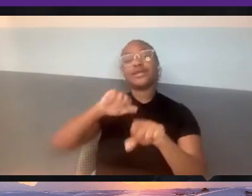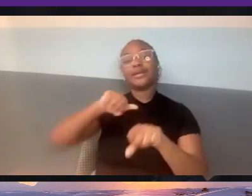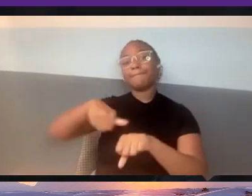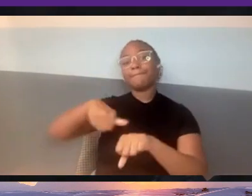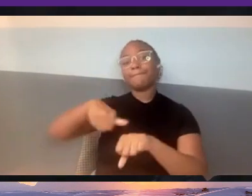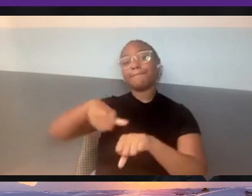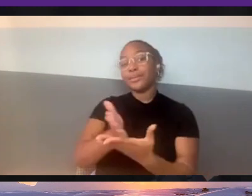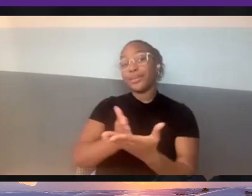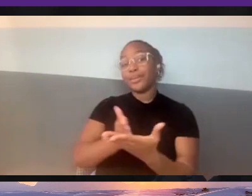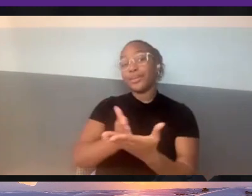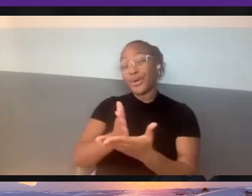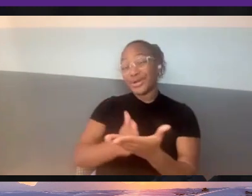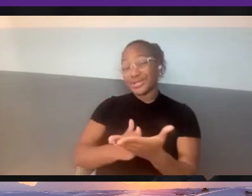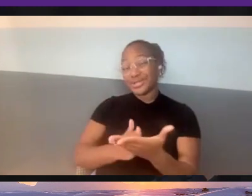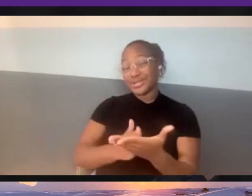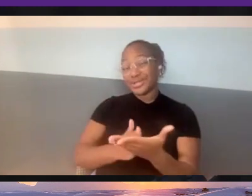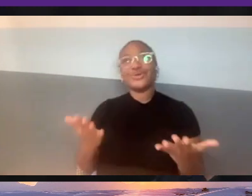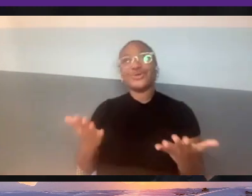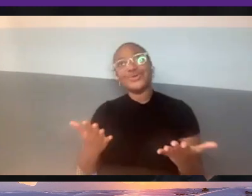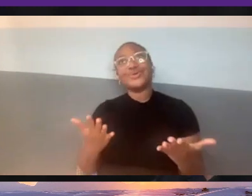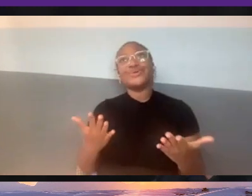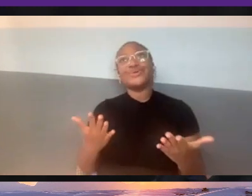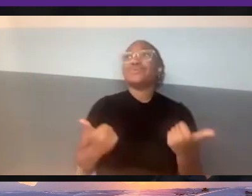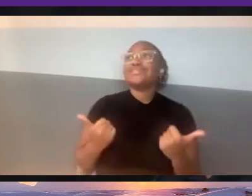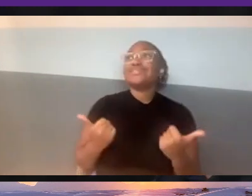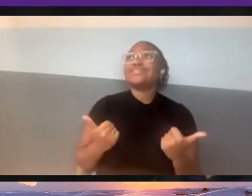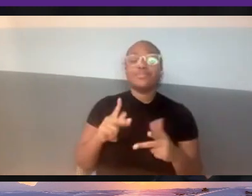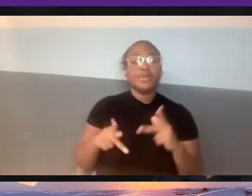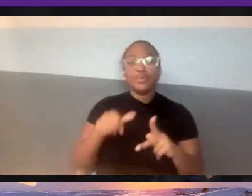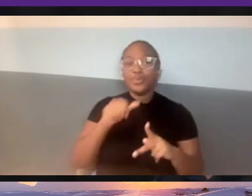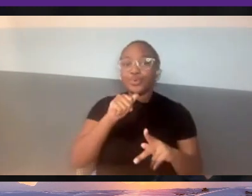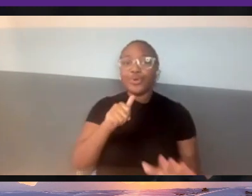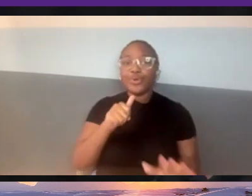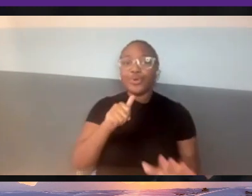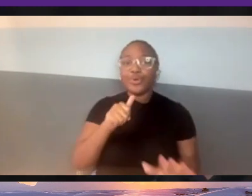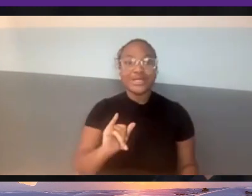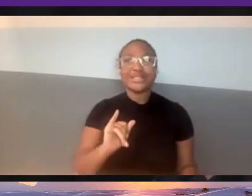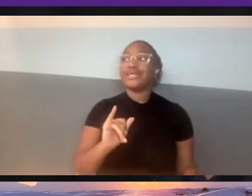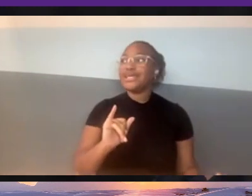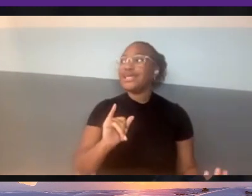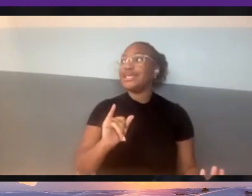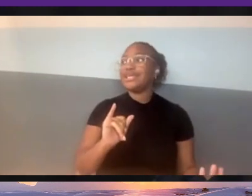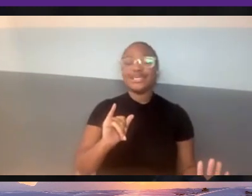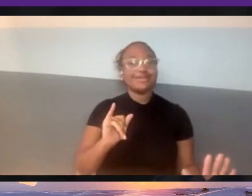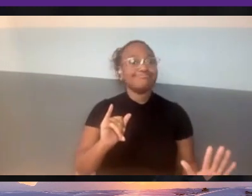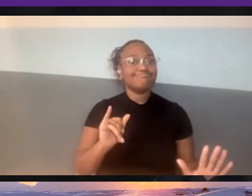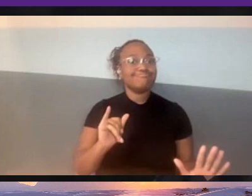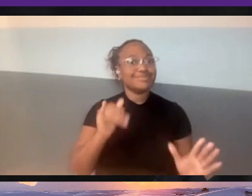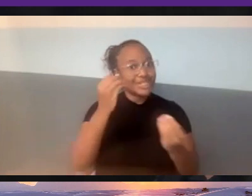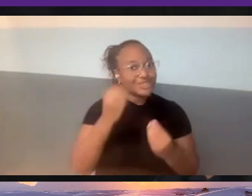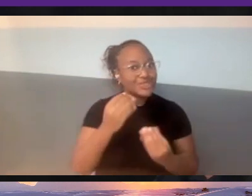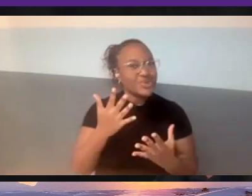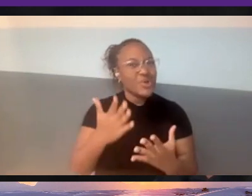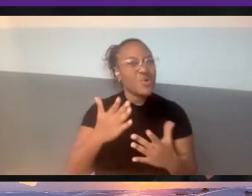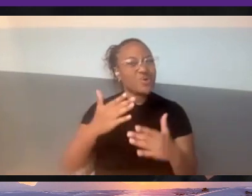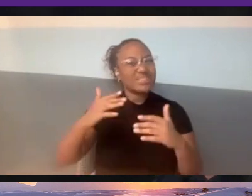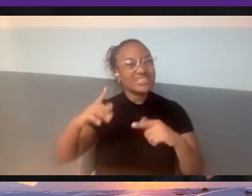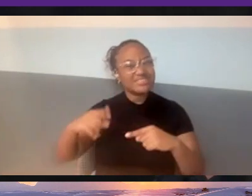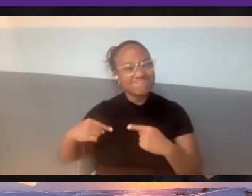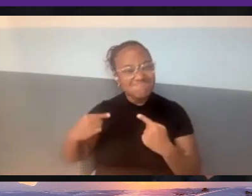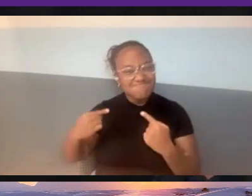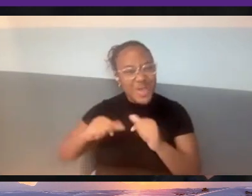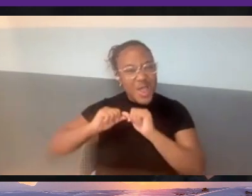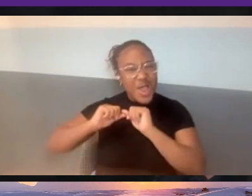nobody gives credit enough to, right? Is that it is a long process, years and years and years of building relationships